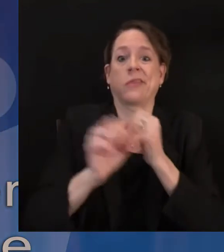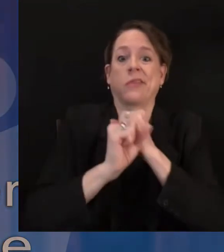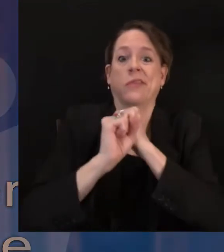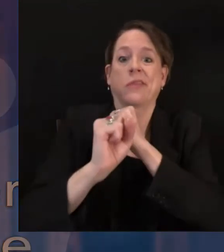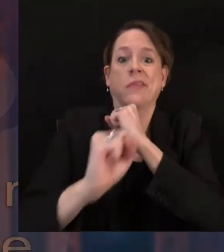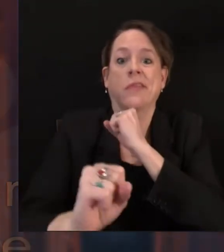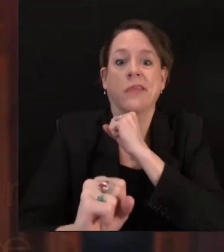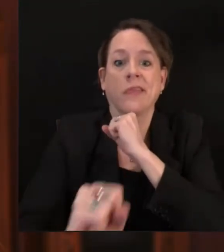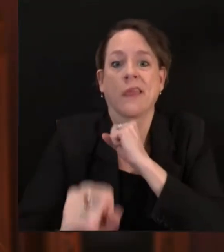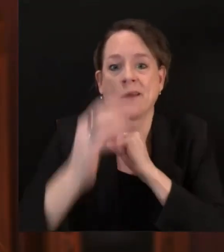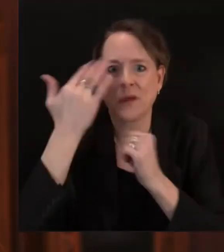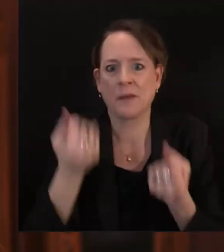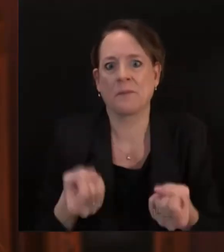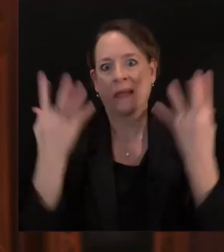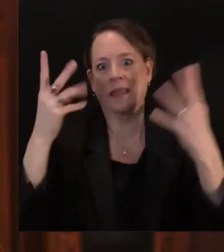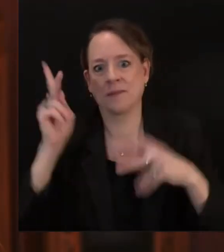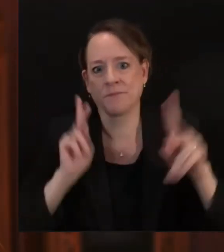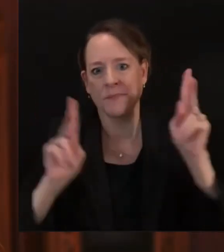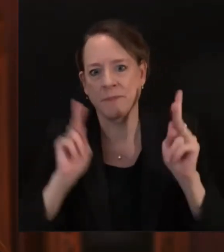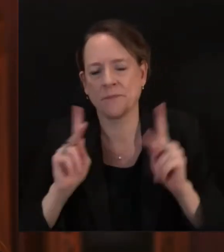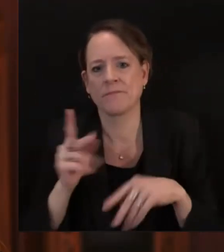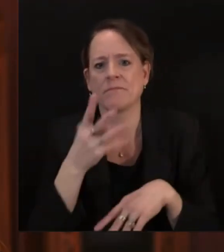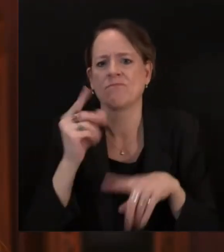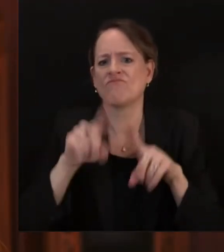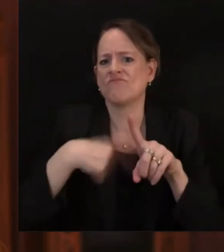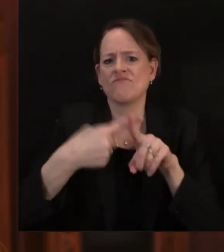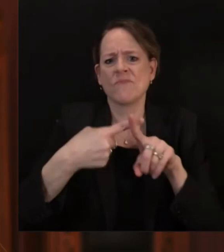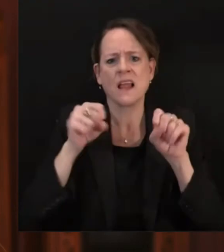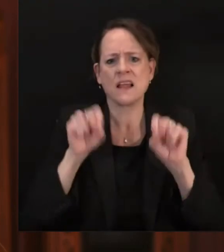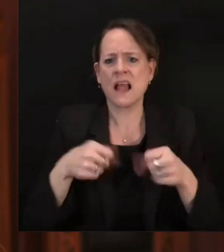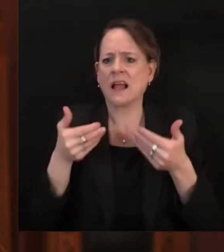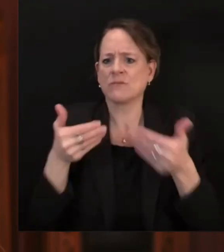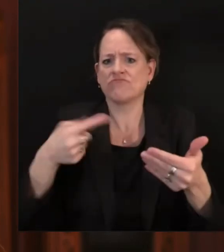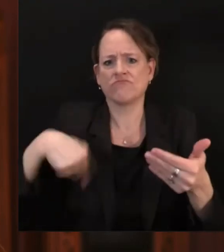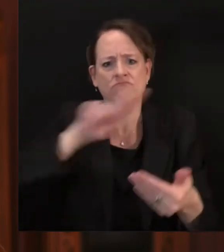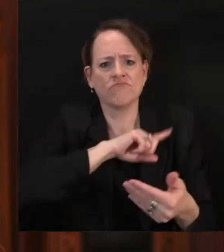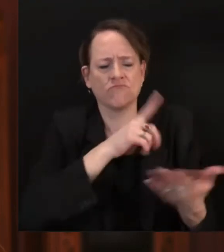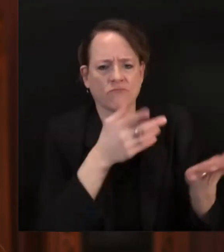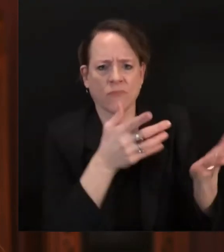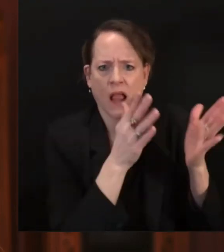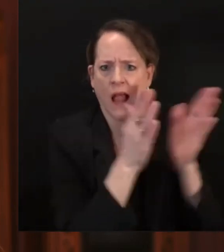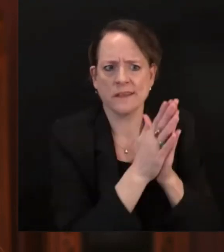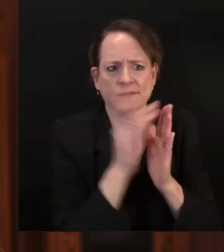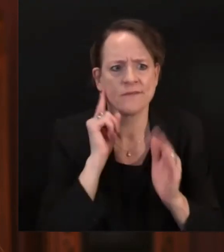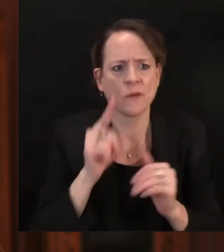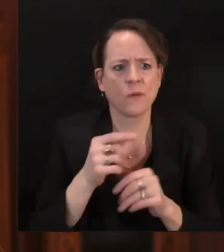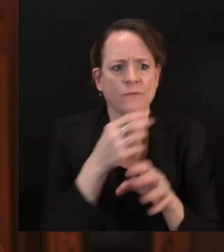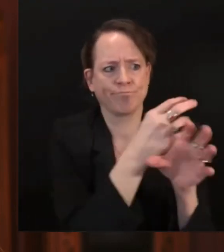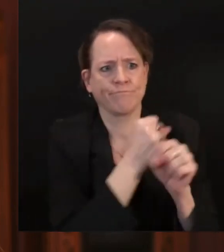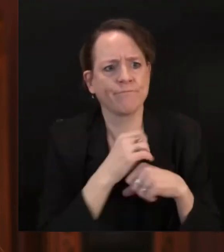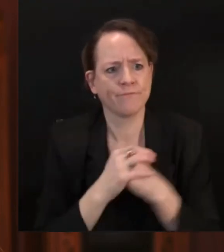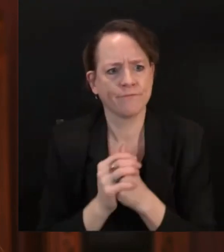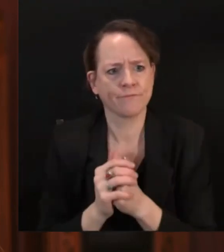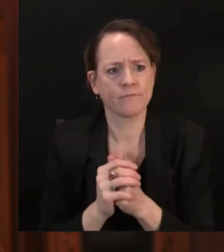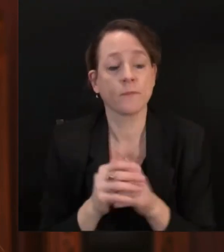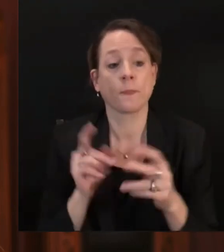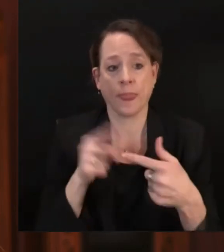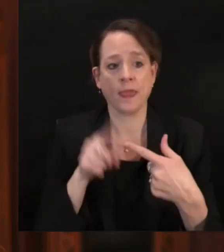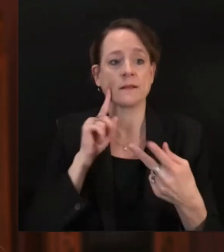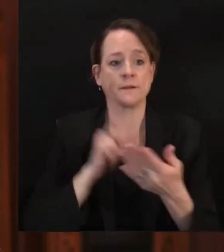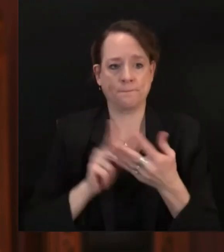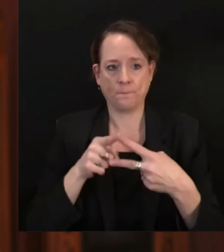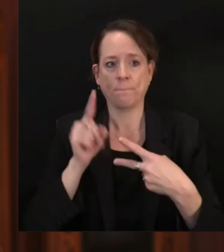certainly can start to request tests today. We are certainly in close touch with the lab